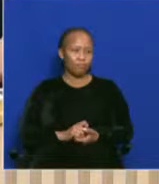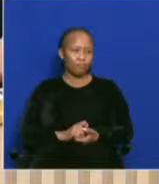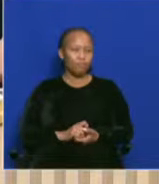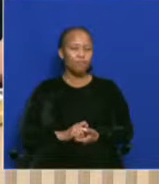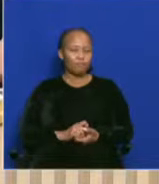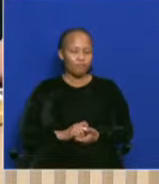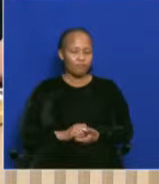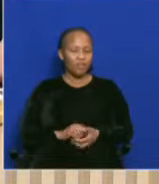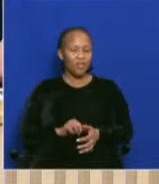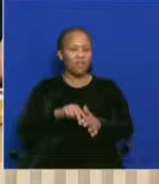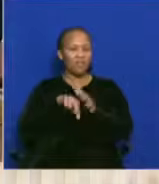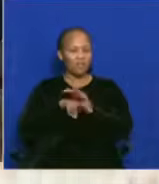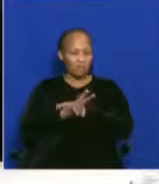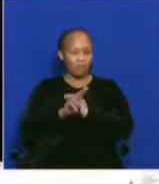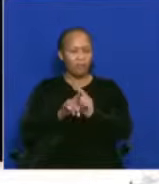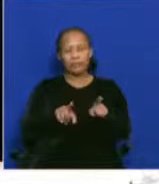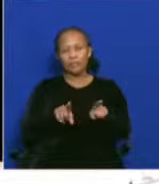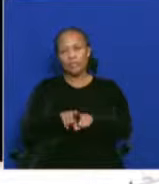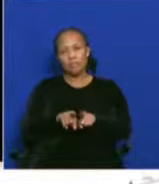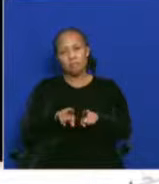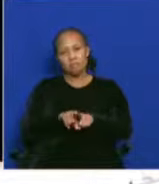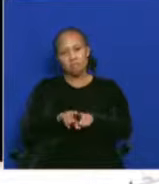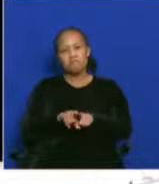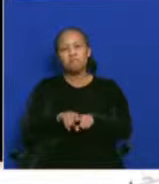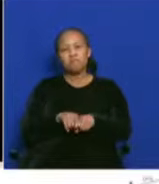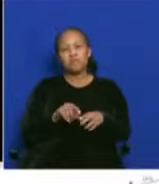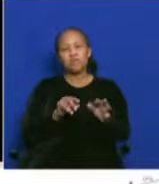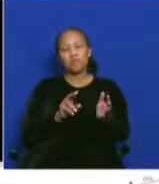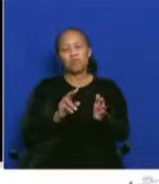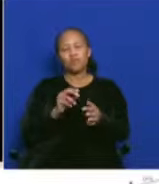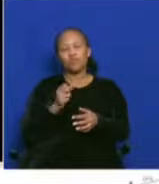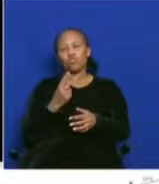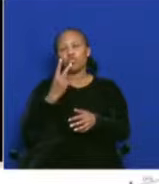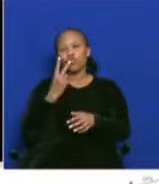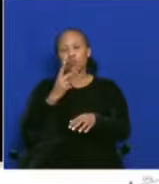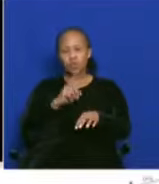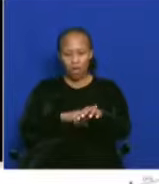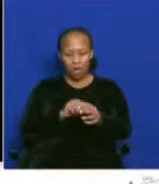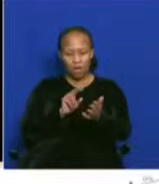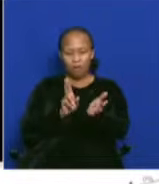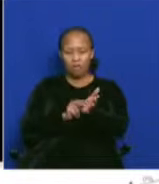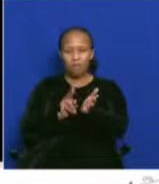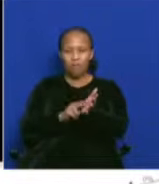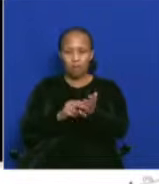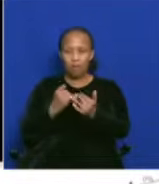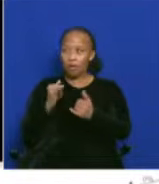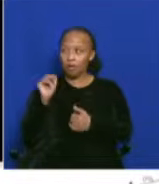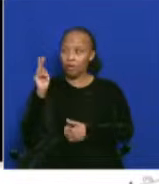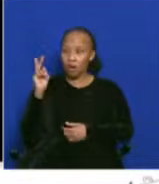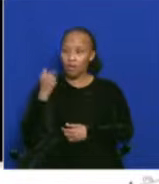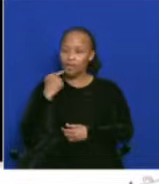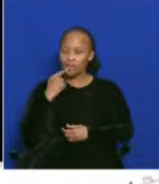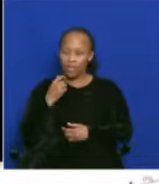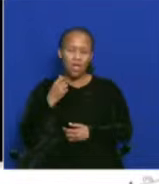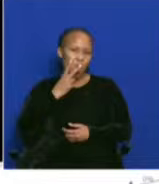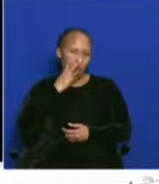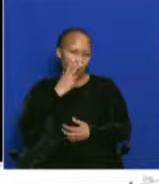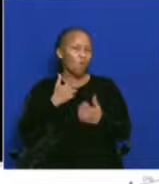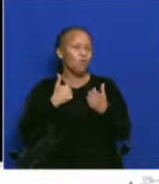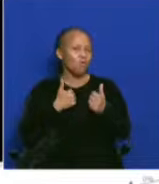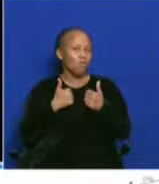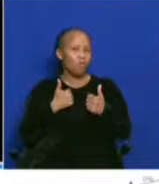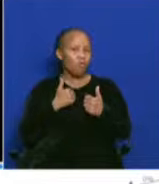these chats. It goes on then with General Khan saying, looking good. On